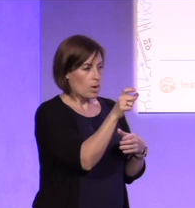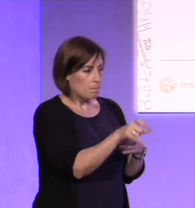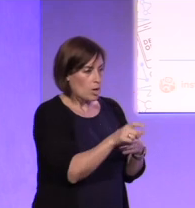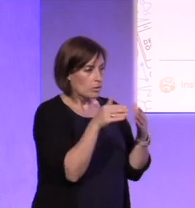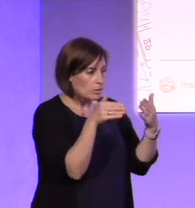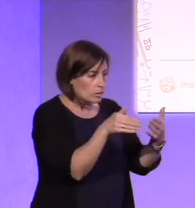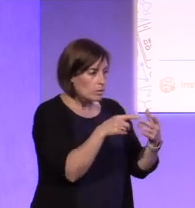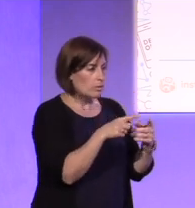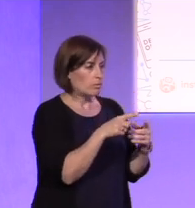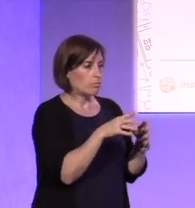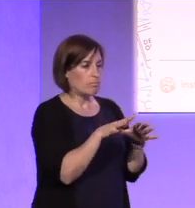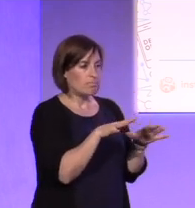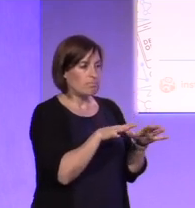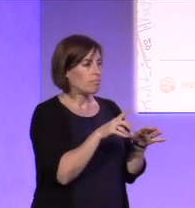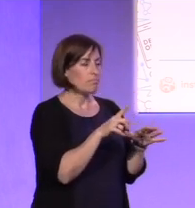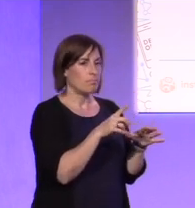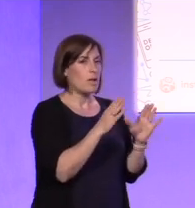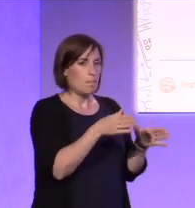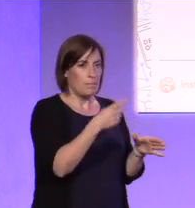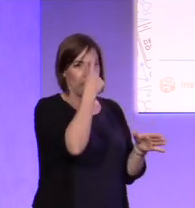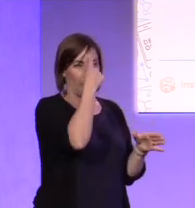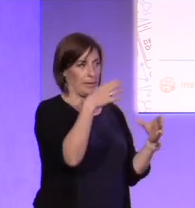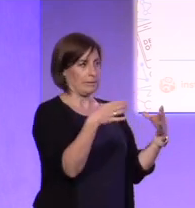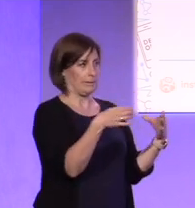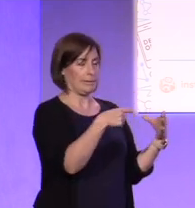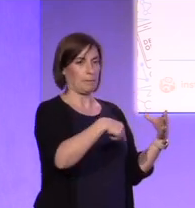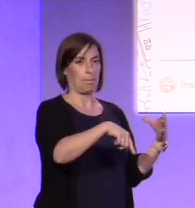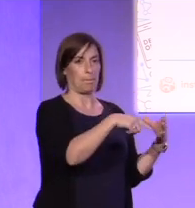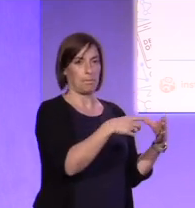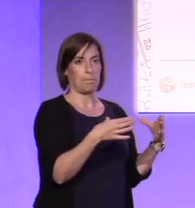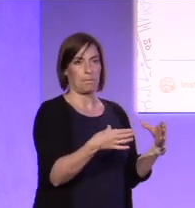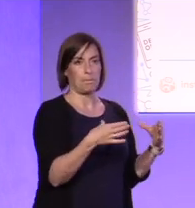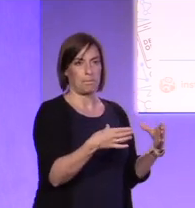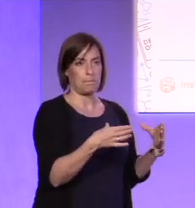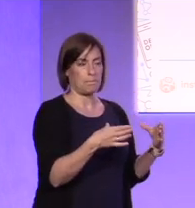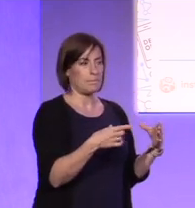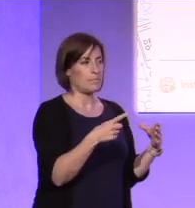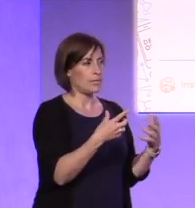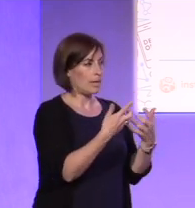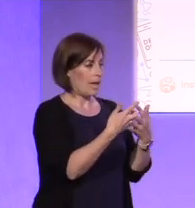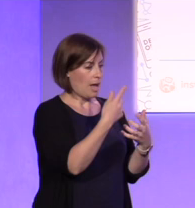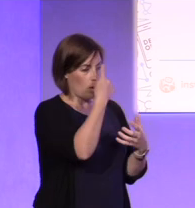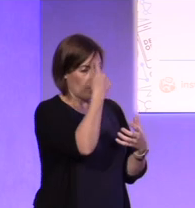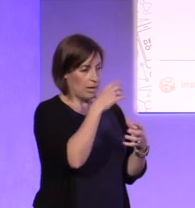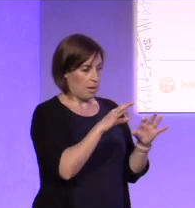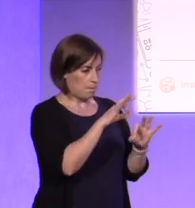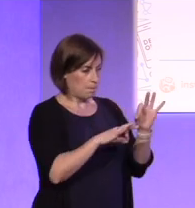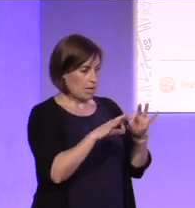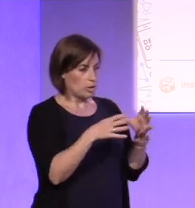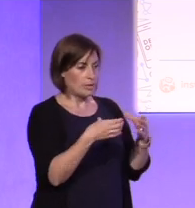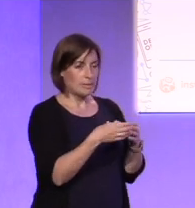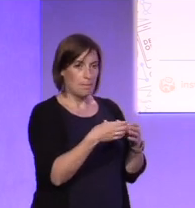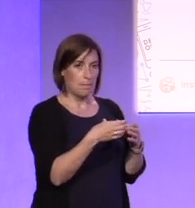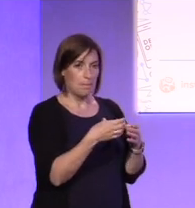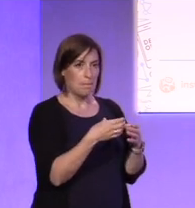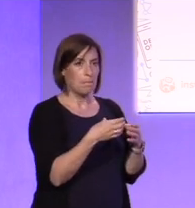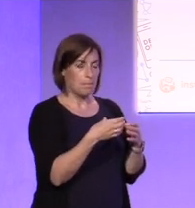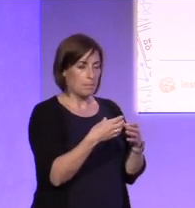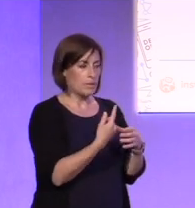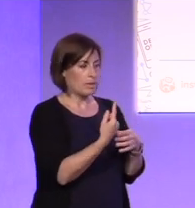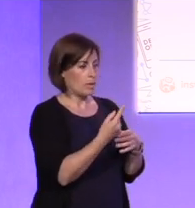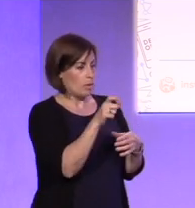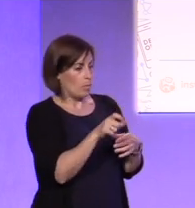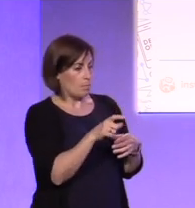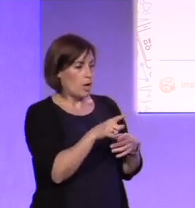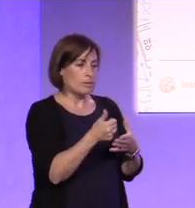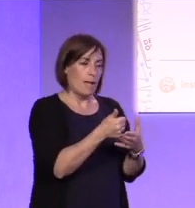the wider team. The real measuring stick, the real way that we measure the impact of a team is not by the individual and their contribution, by